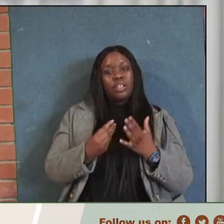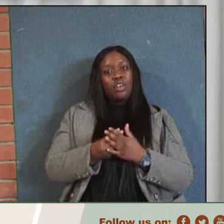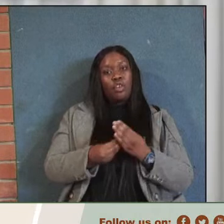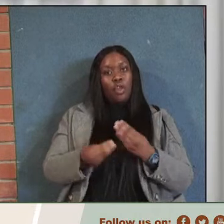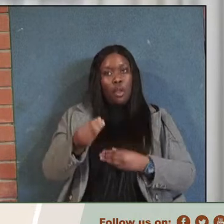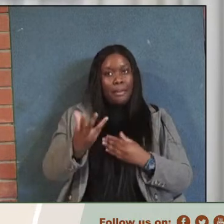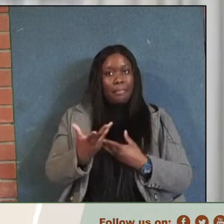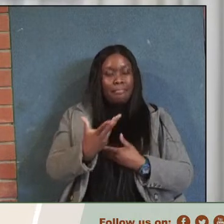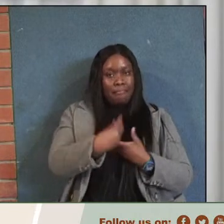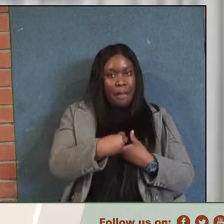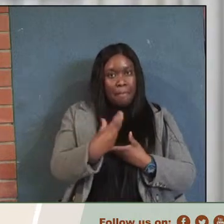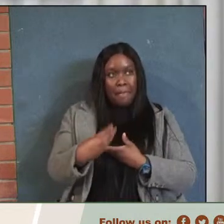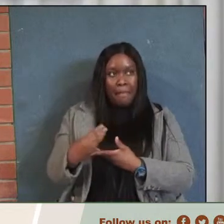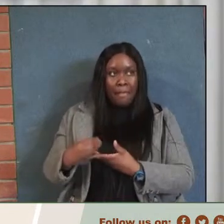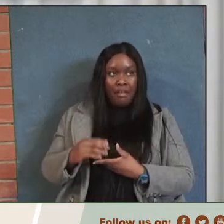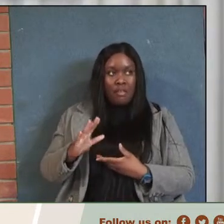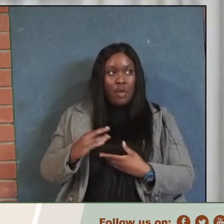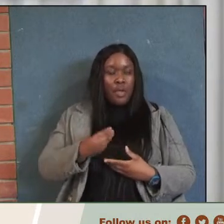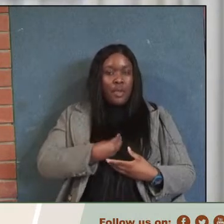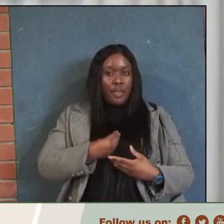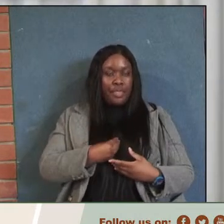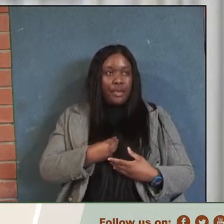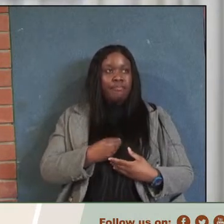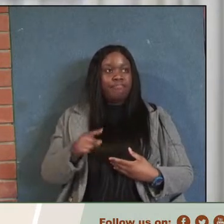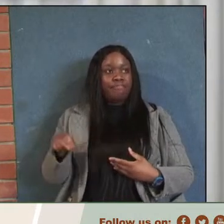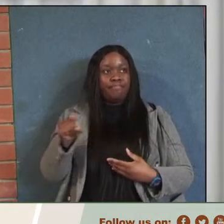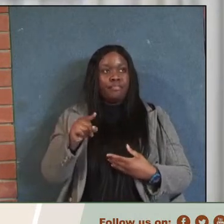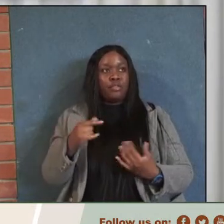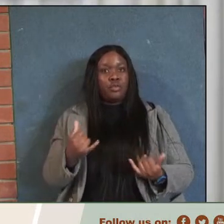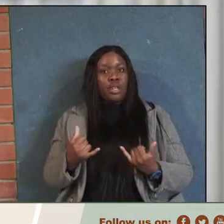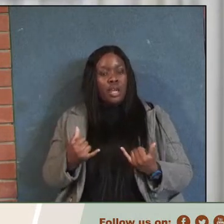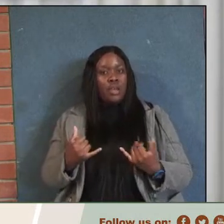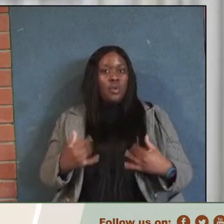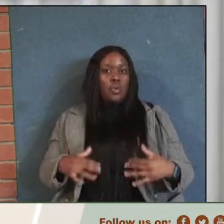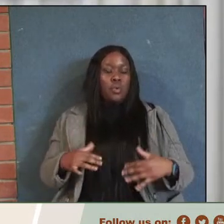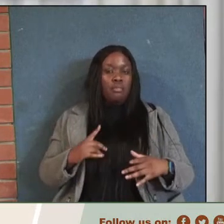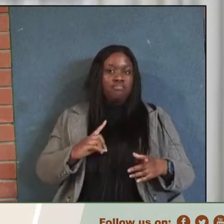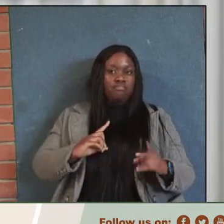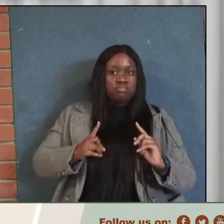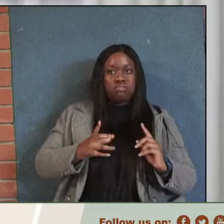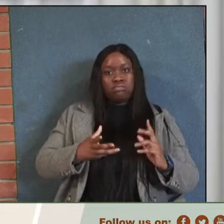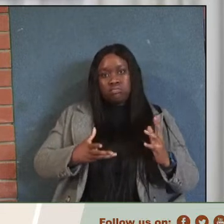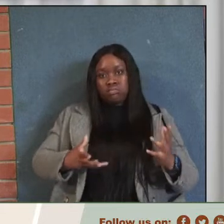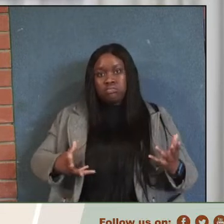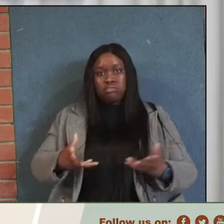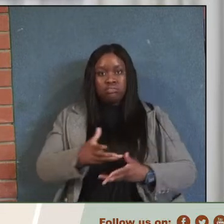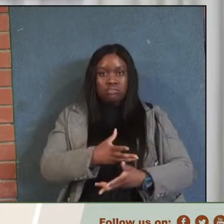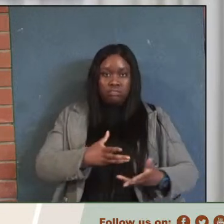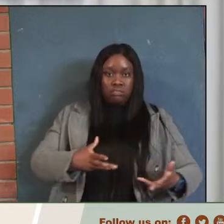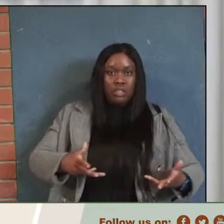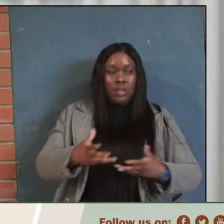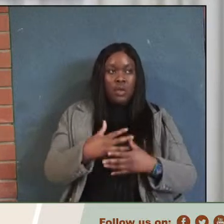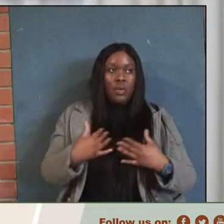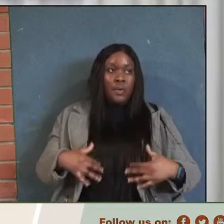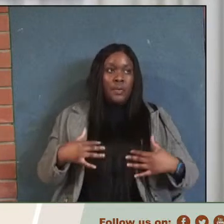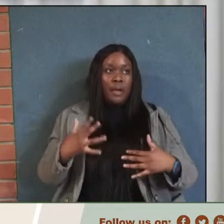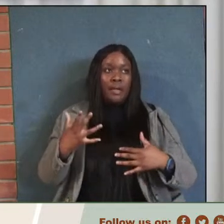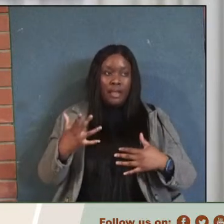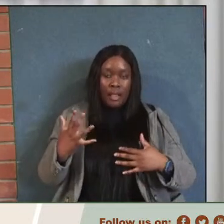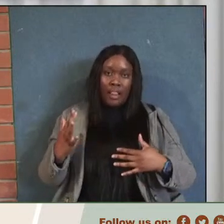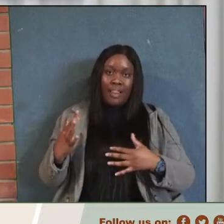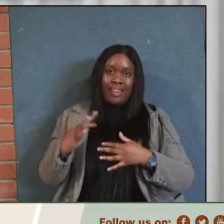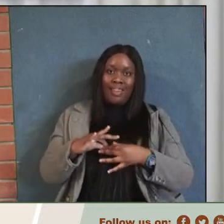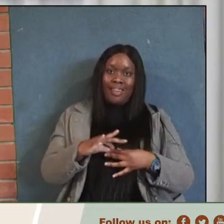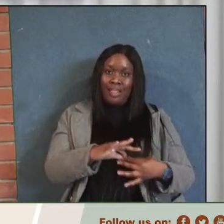economic participation of young people. So the deliberations of today really go in hand with